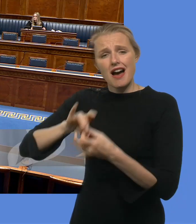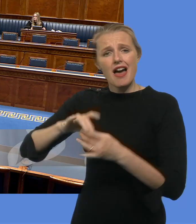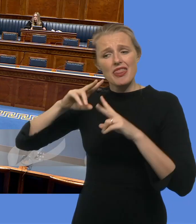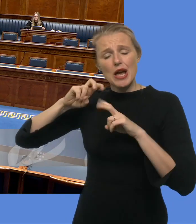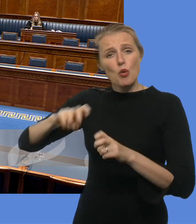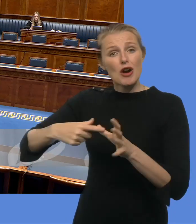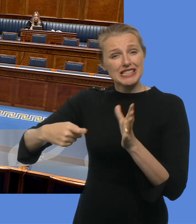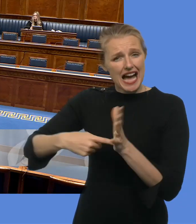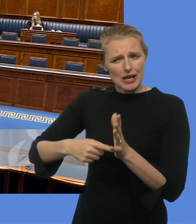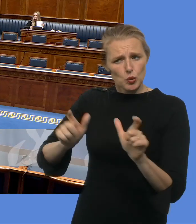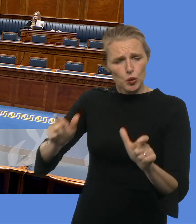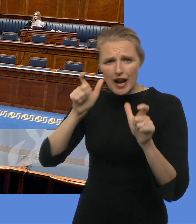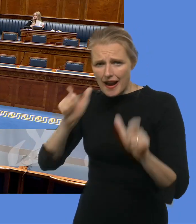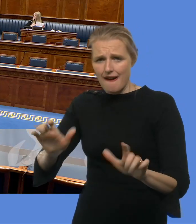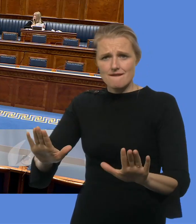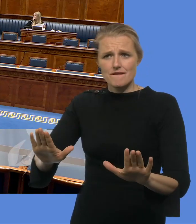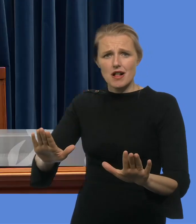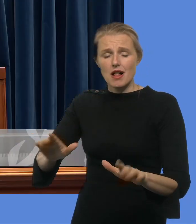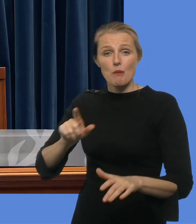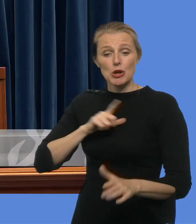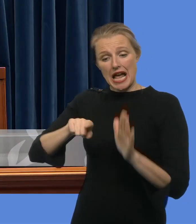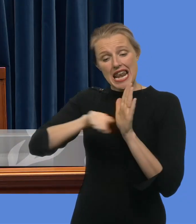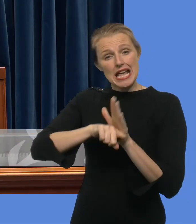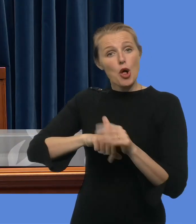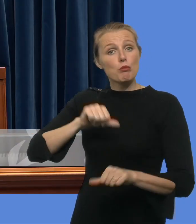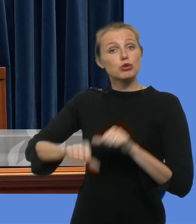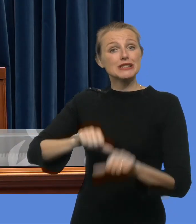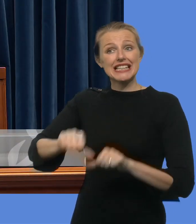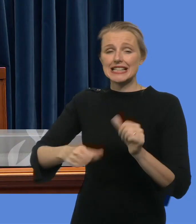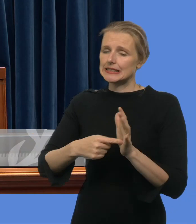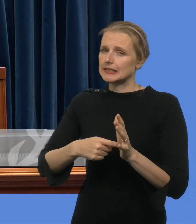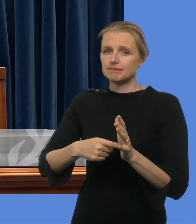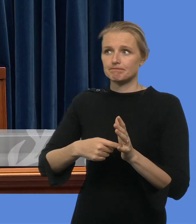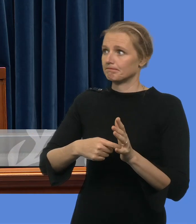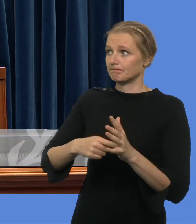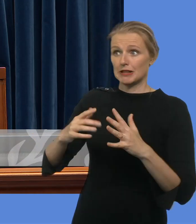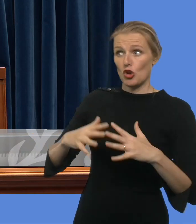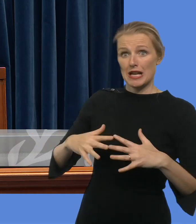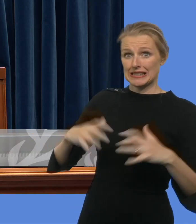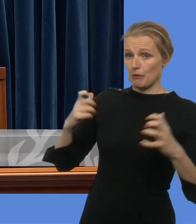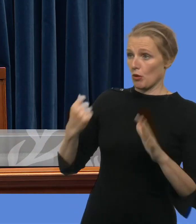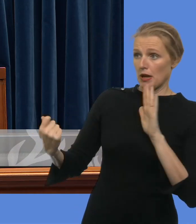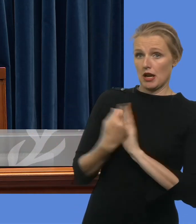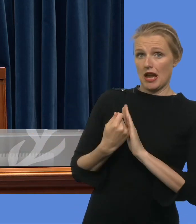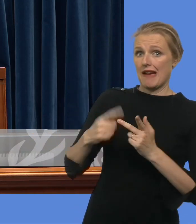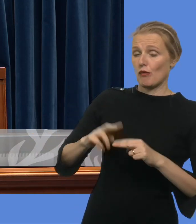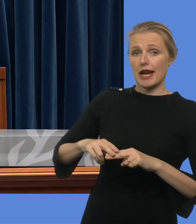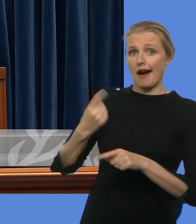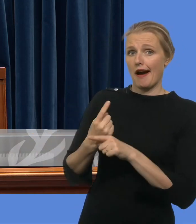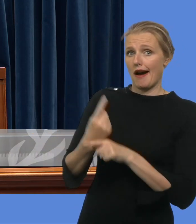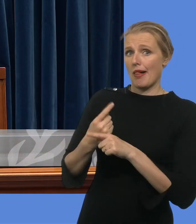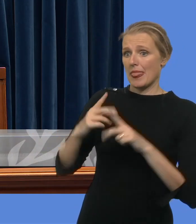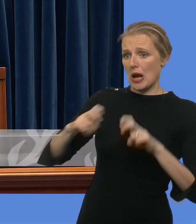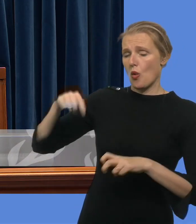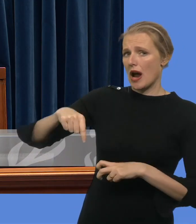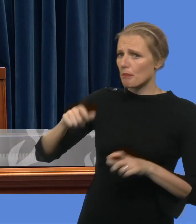okay, which are due to legal proceedings, which to the Assembly could be sub judice. So I just